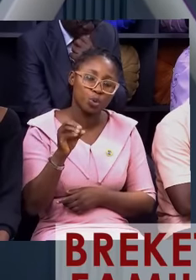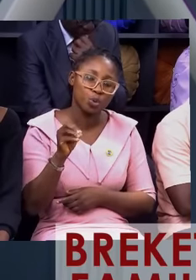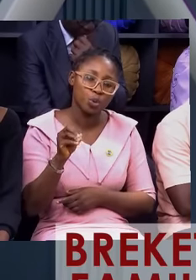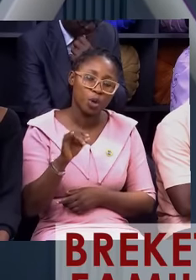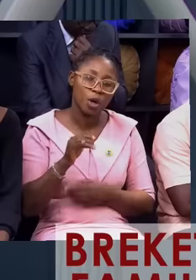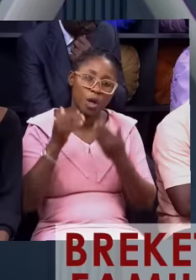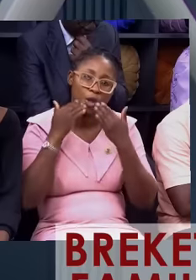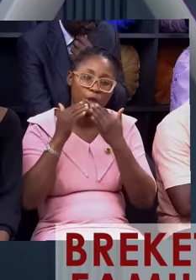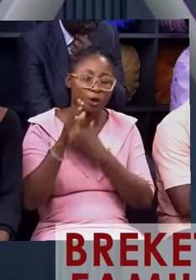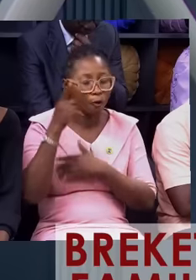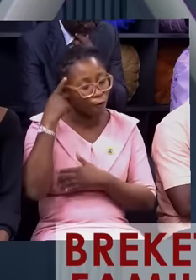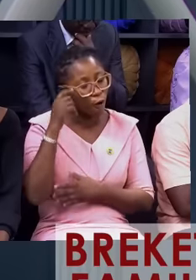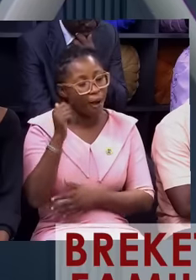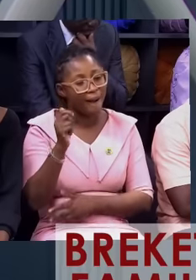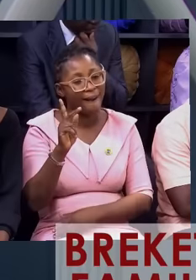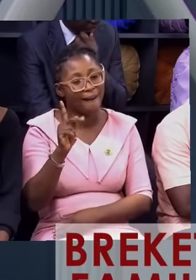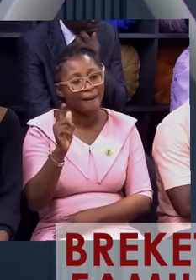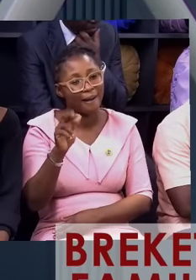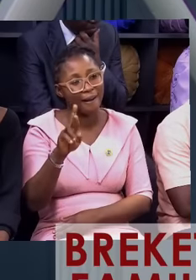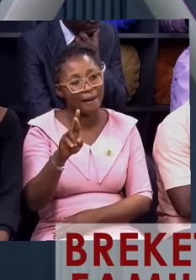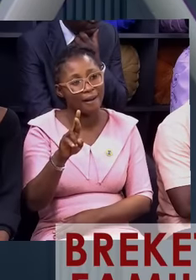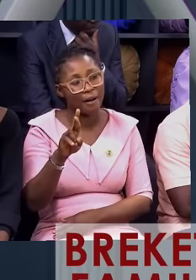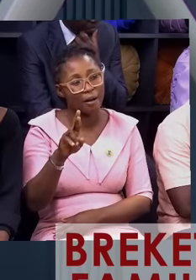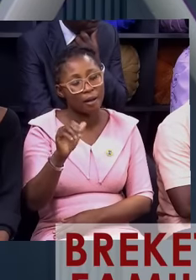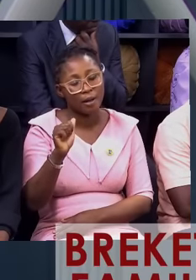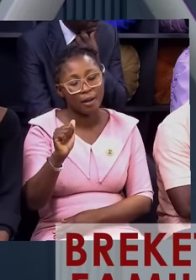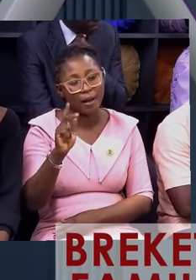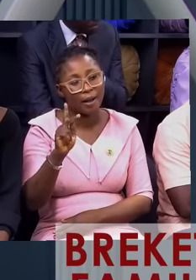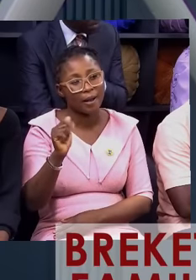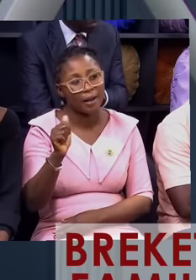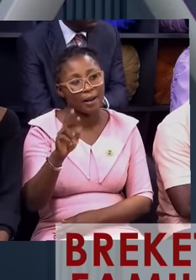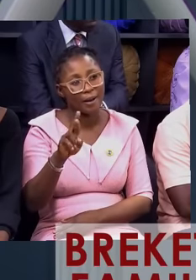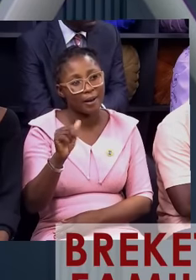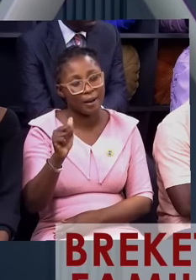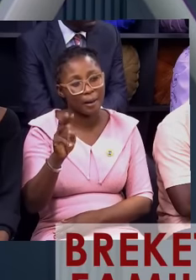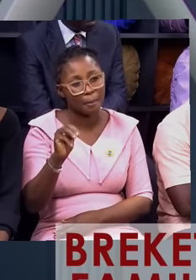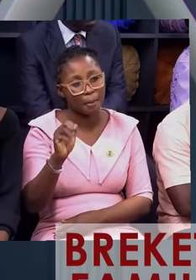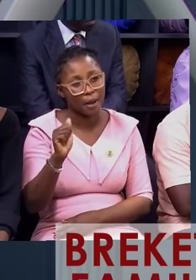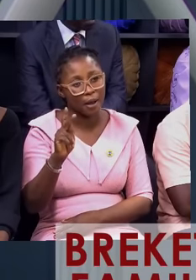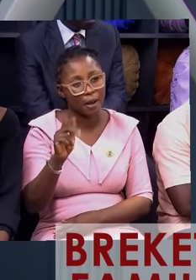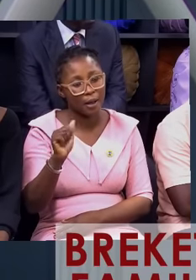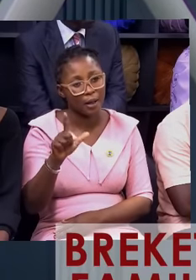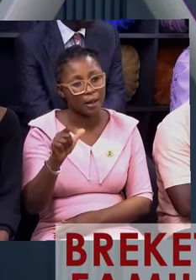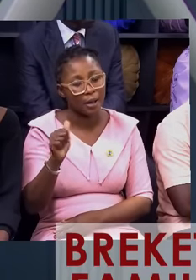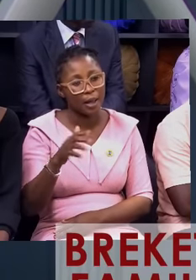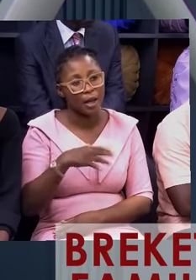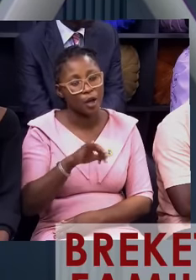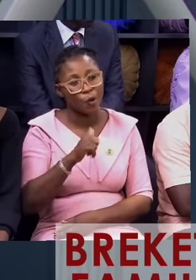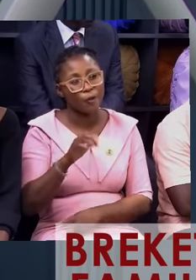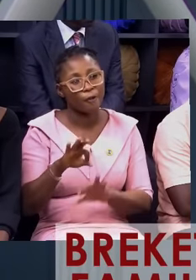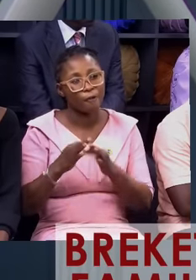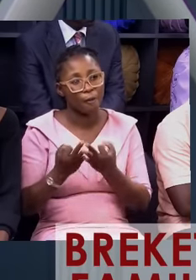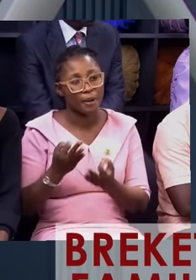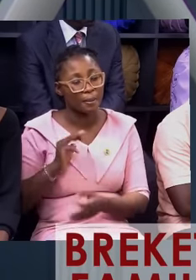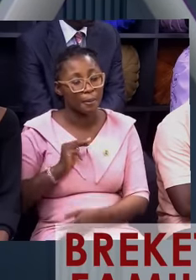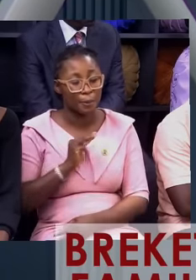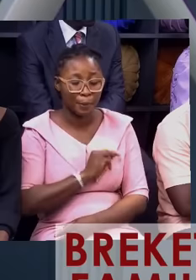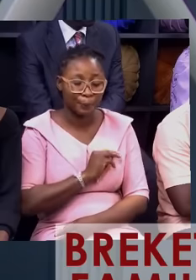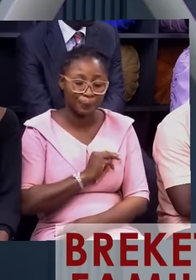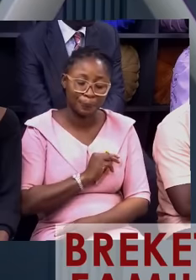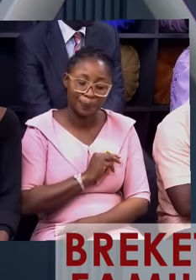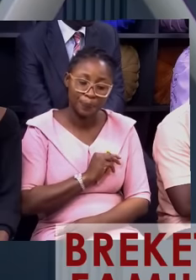thank for the OFA anden goes toister for